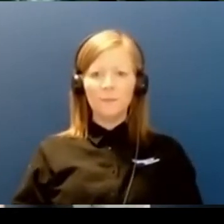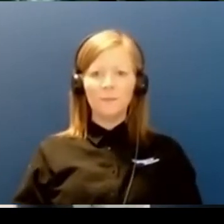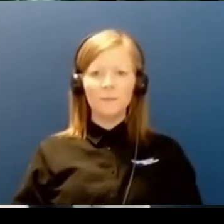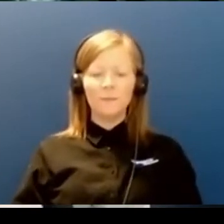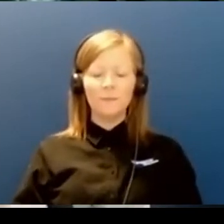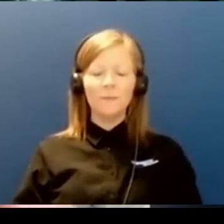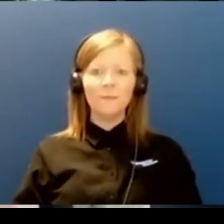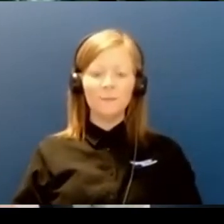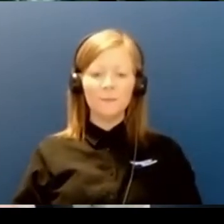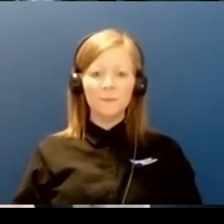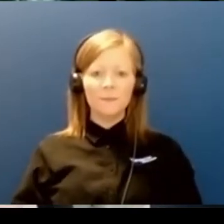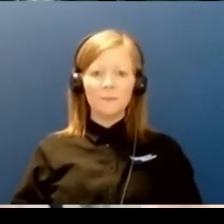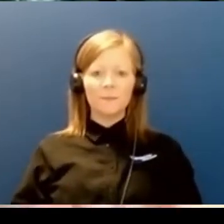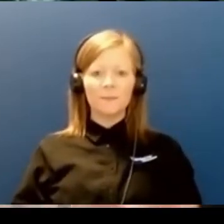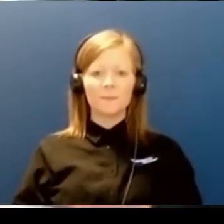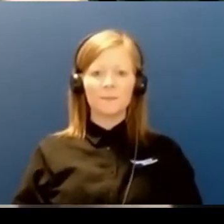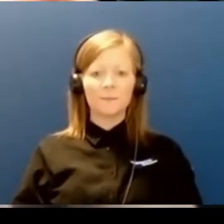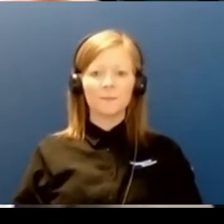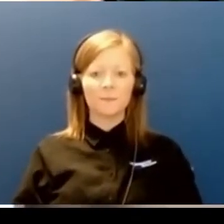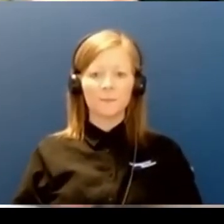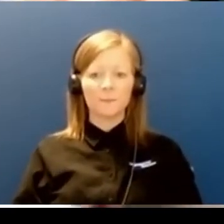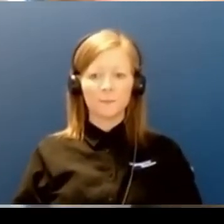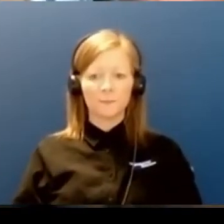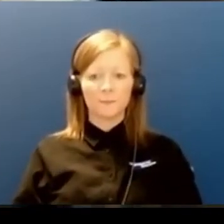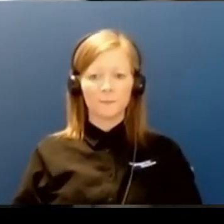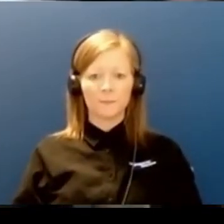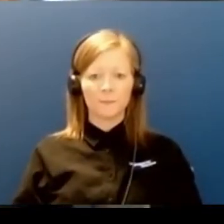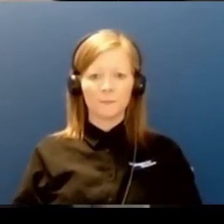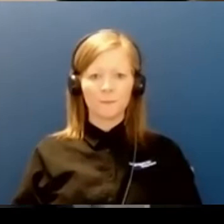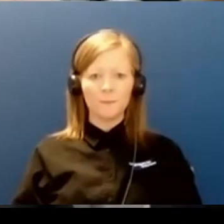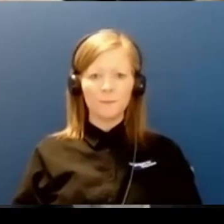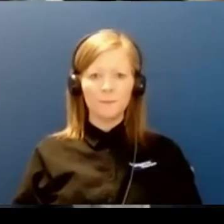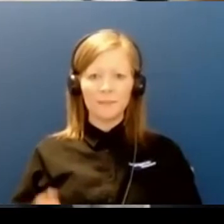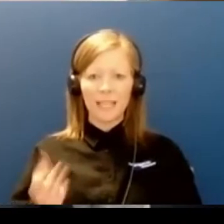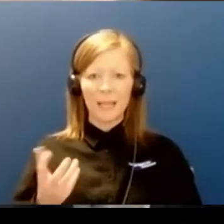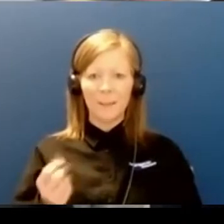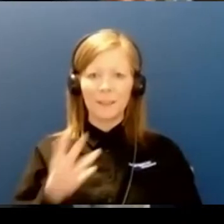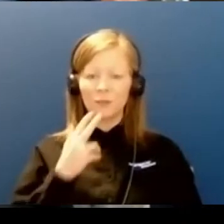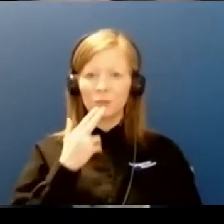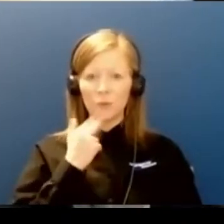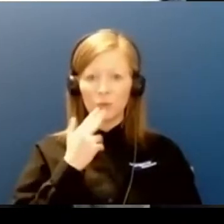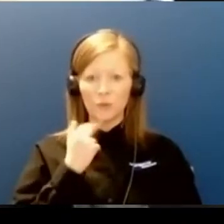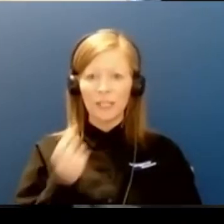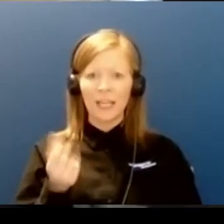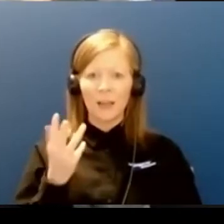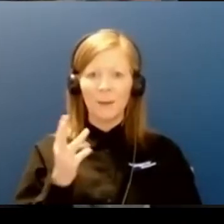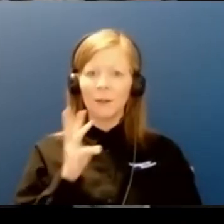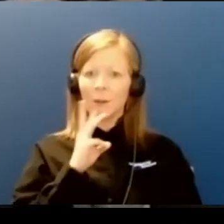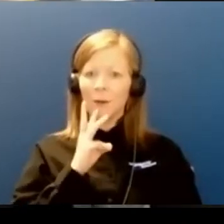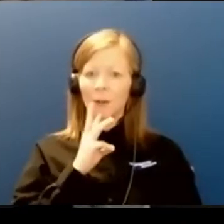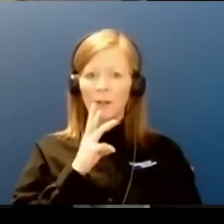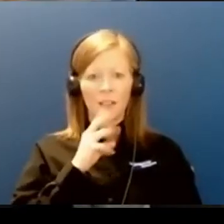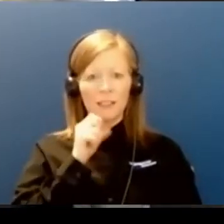actually the sugar and the rest is water, right? So you can see right there, it's